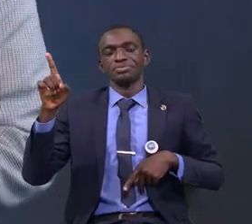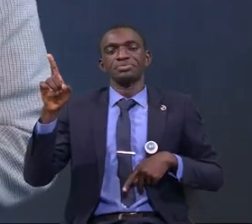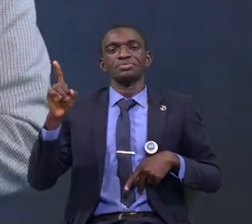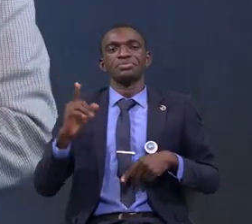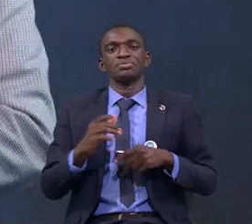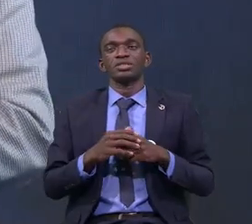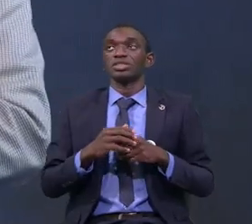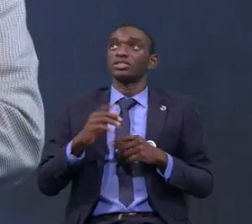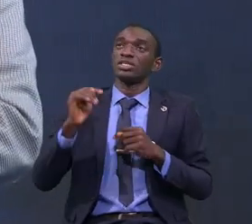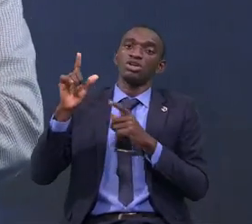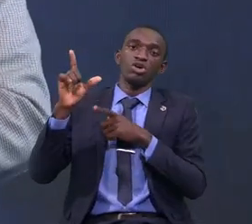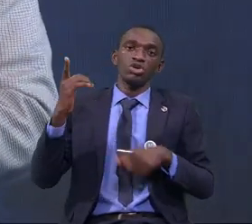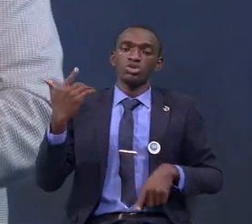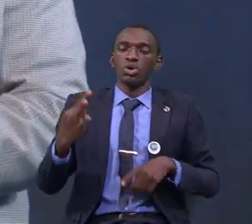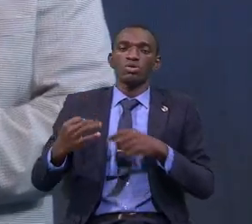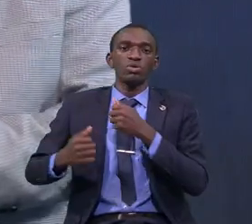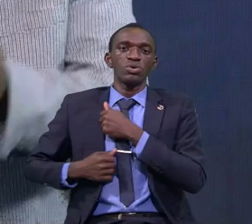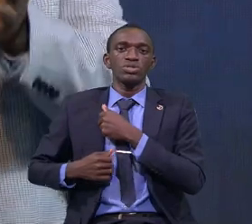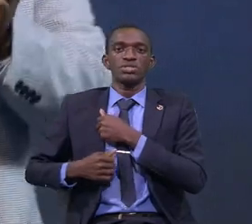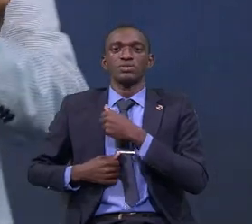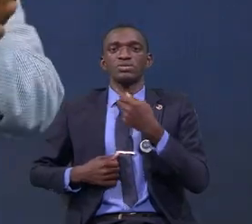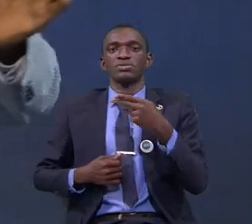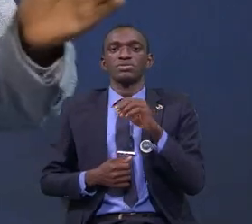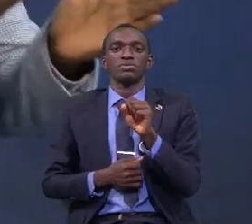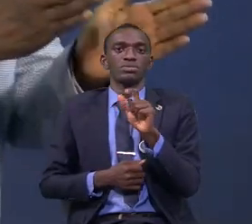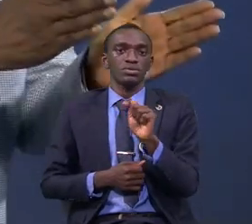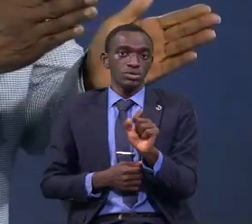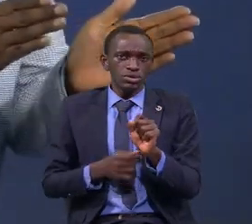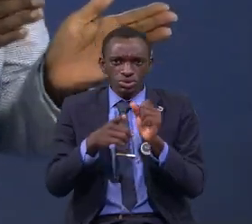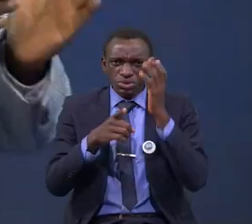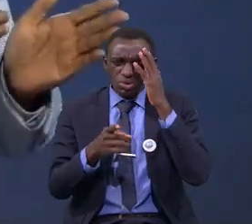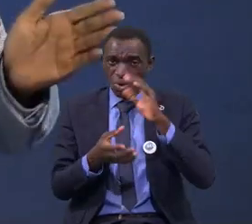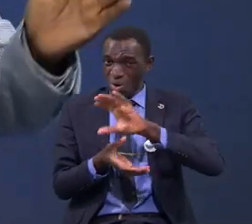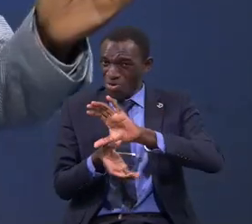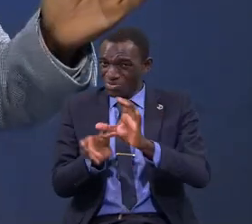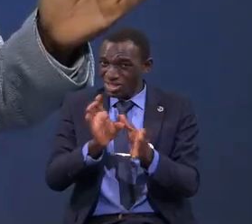the Lord of hosts. But you know,